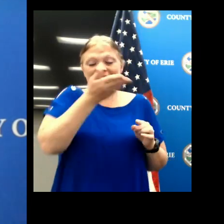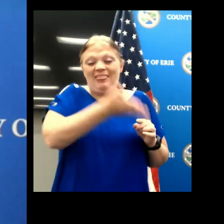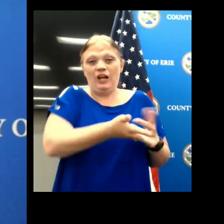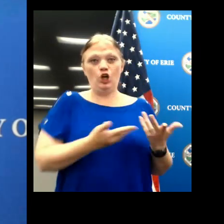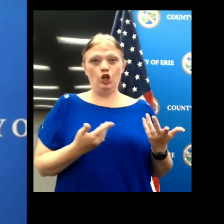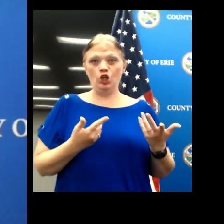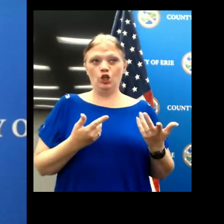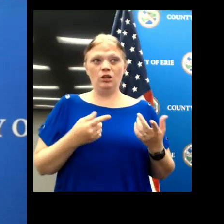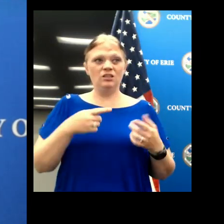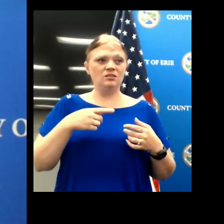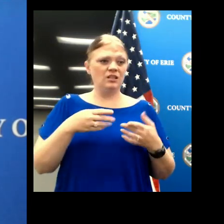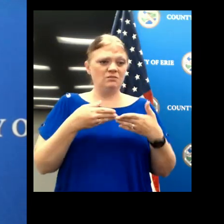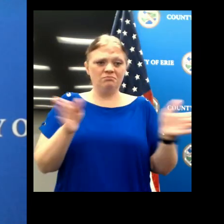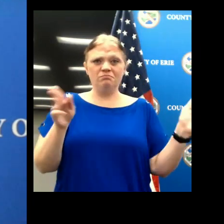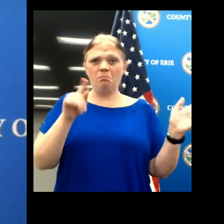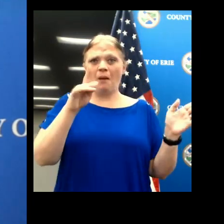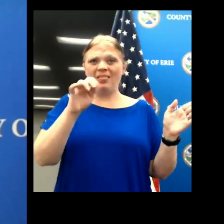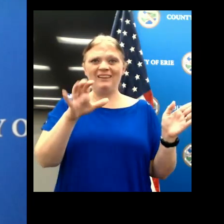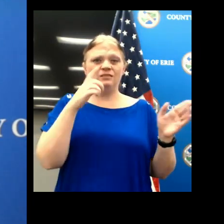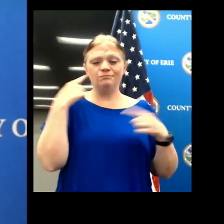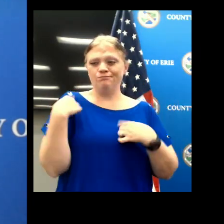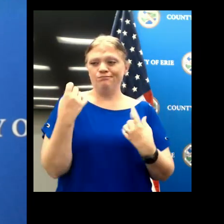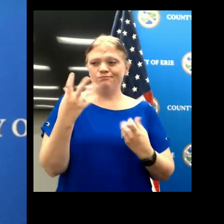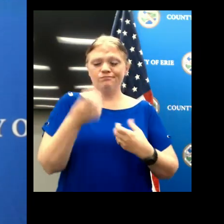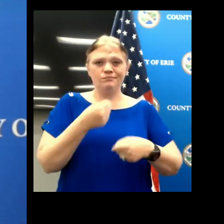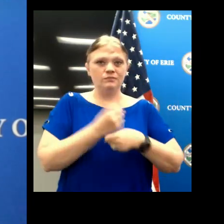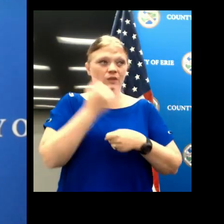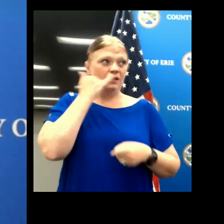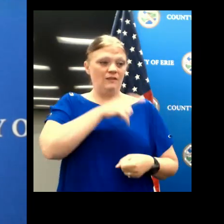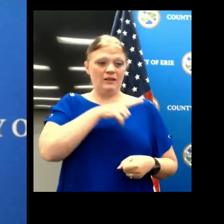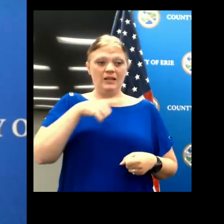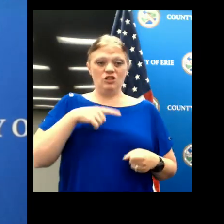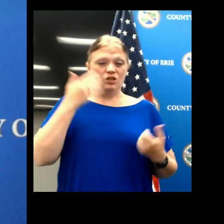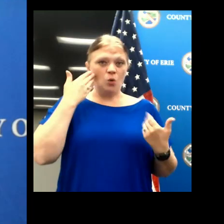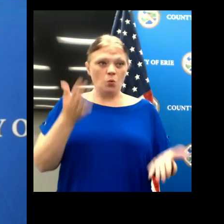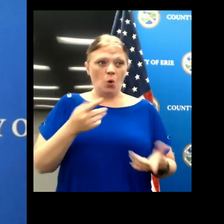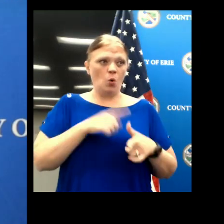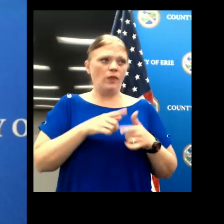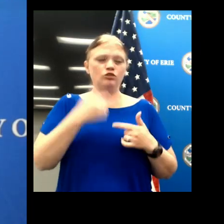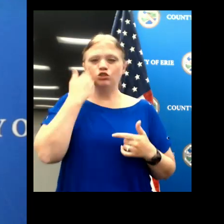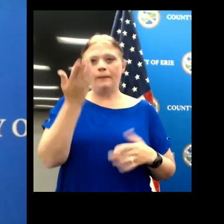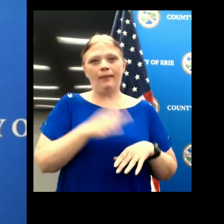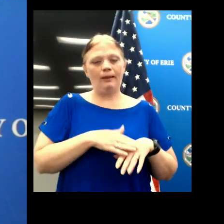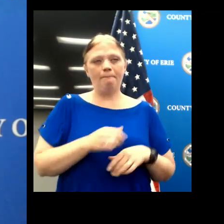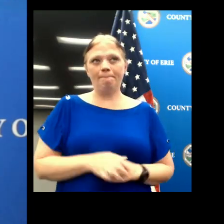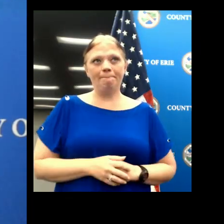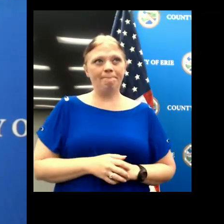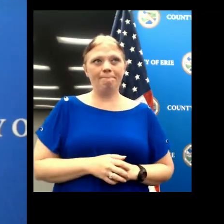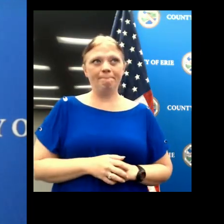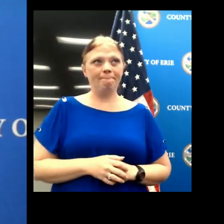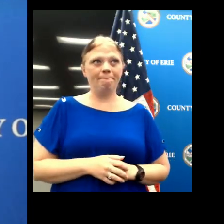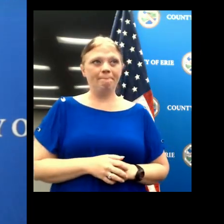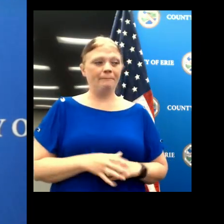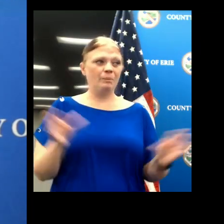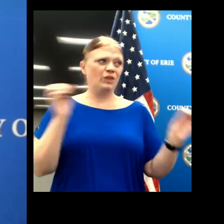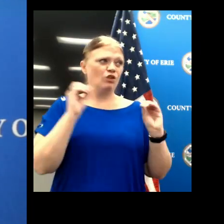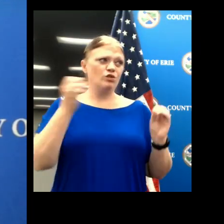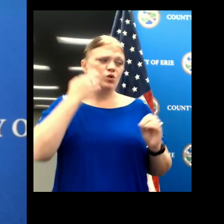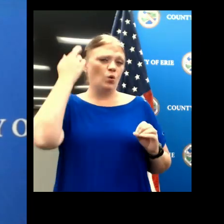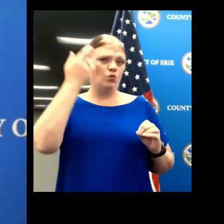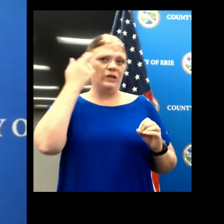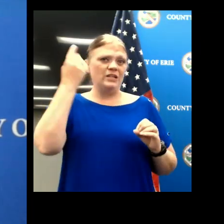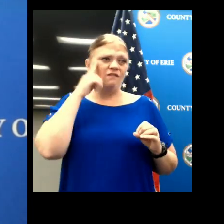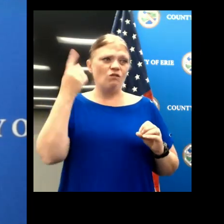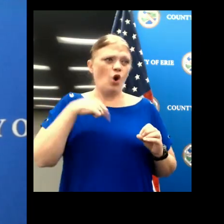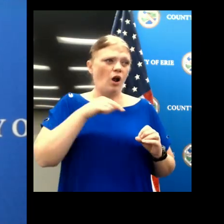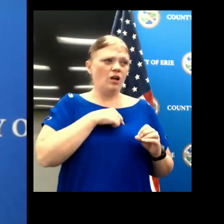been public for years. If the legislators don't know that, shame on them. I would hope they know that. And truthfully, there's no reason for